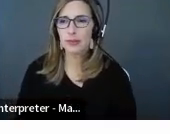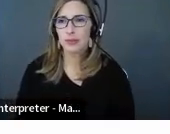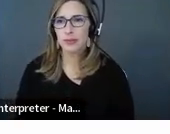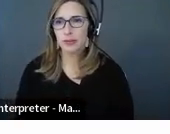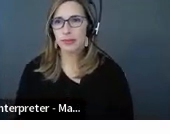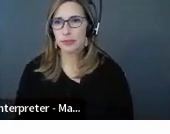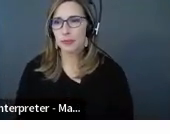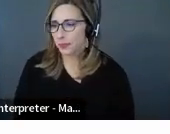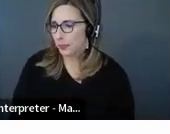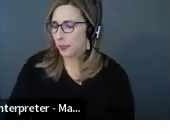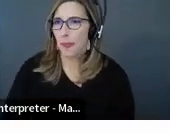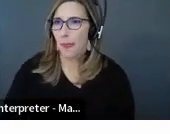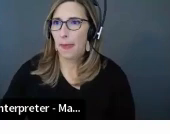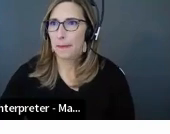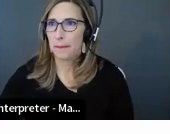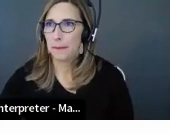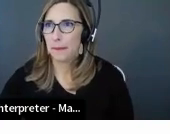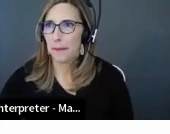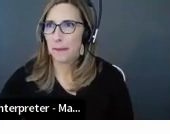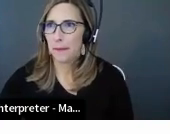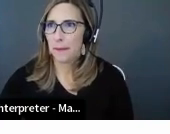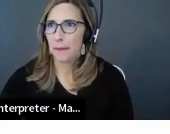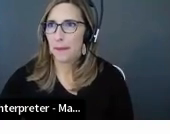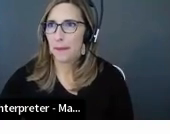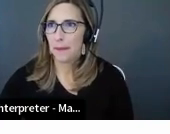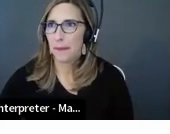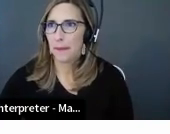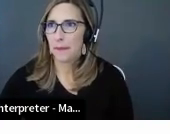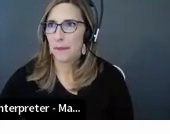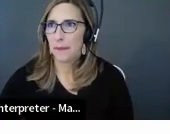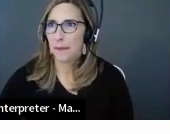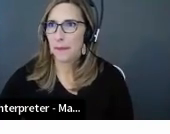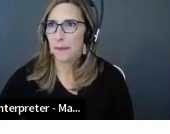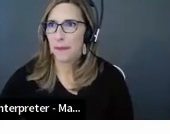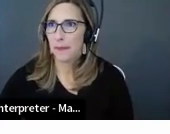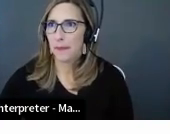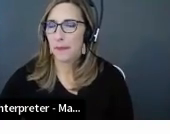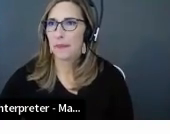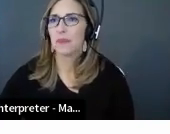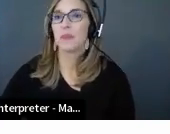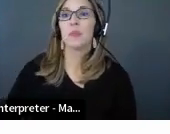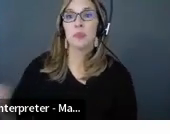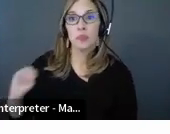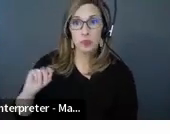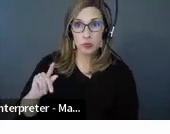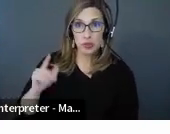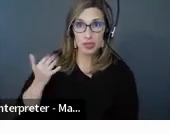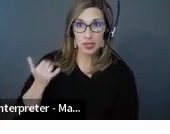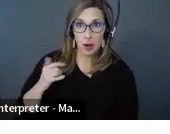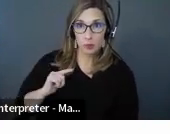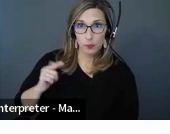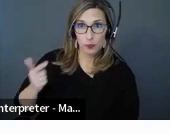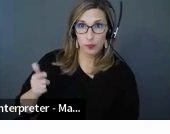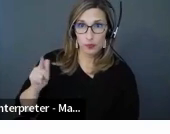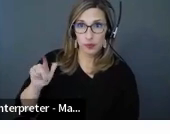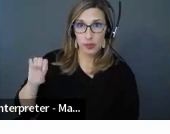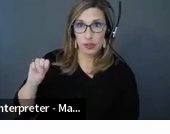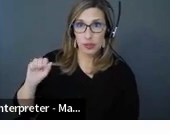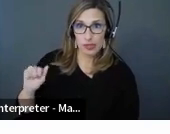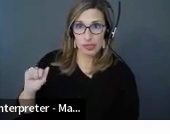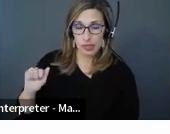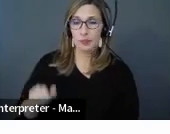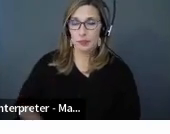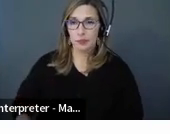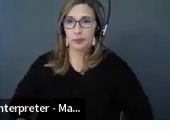Thank you, Elliot. Then Lisa, at this point, I will throw it back to you. We can move on and we'll just devote any extra time we have to additional questions at the